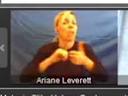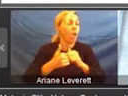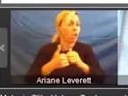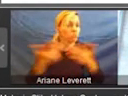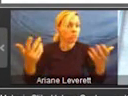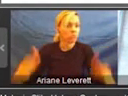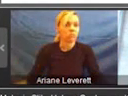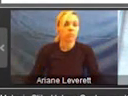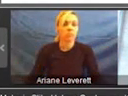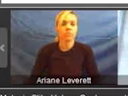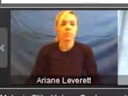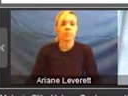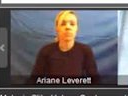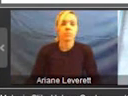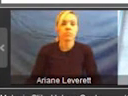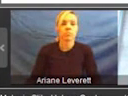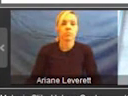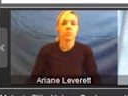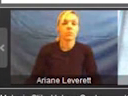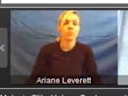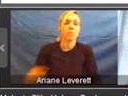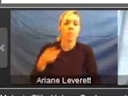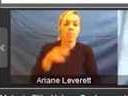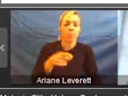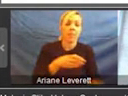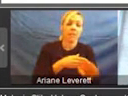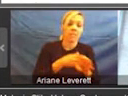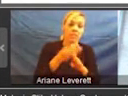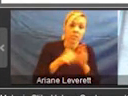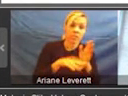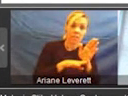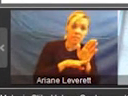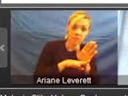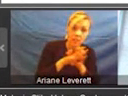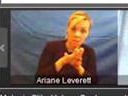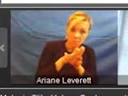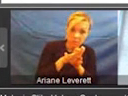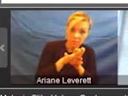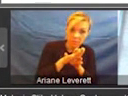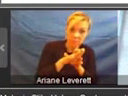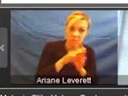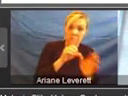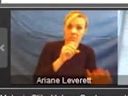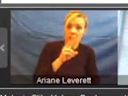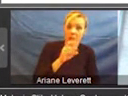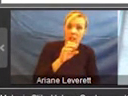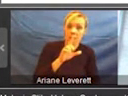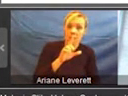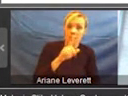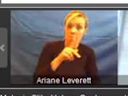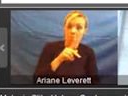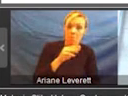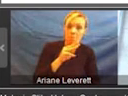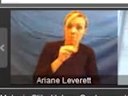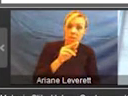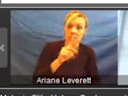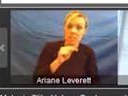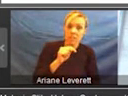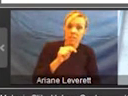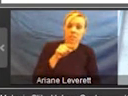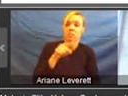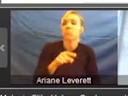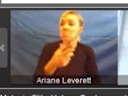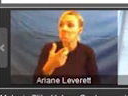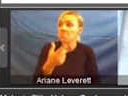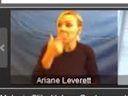Other than that, in the development field, there are some interesting examples from the entertainment